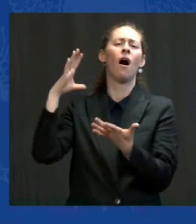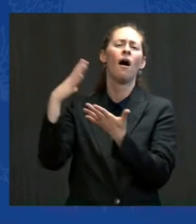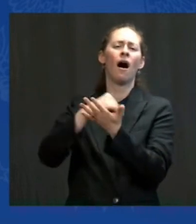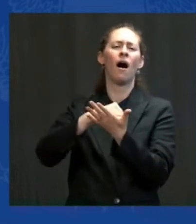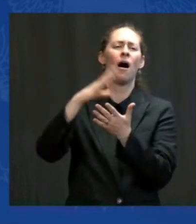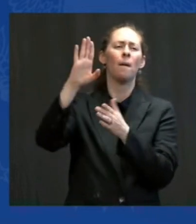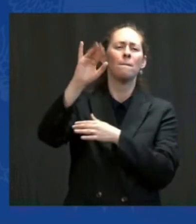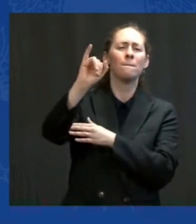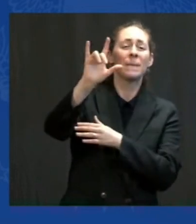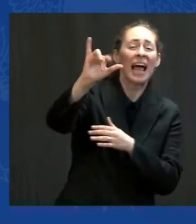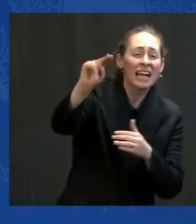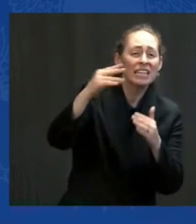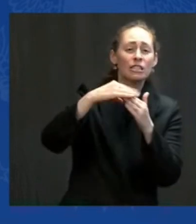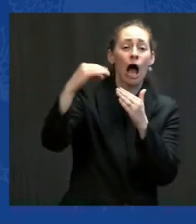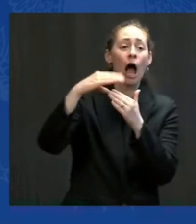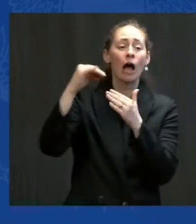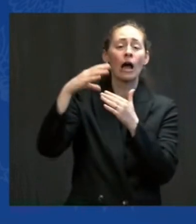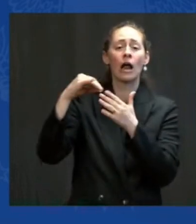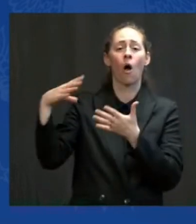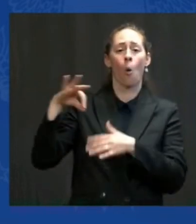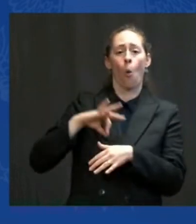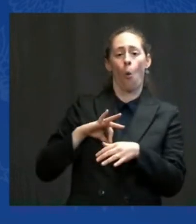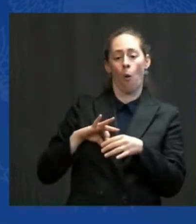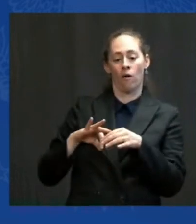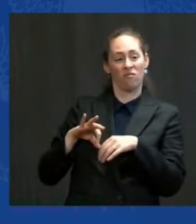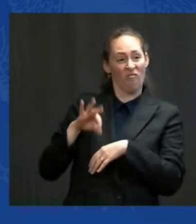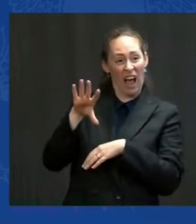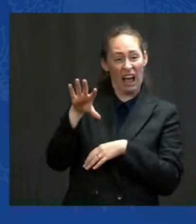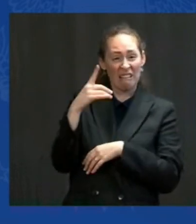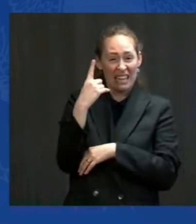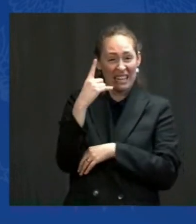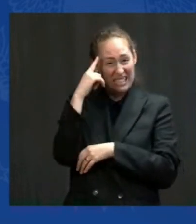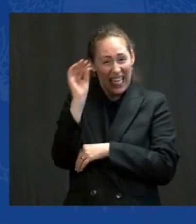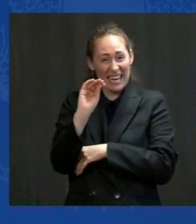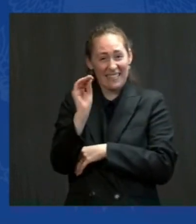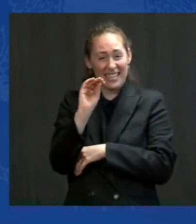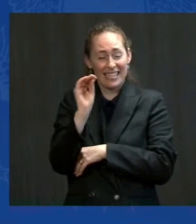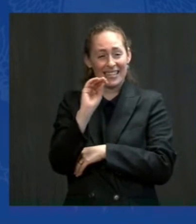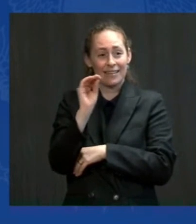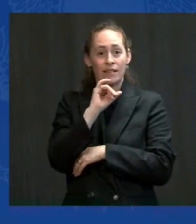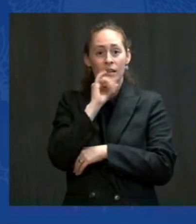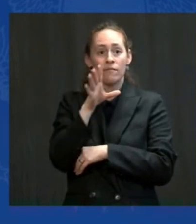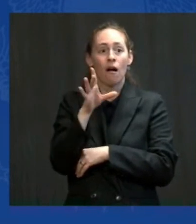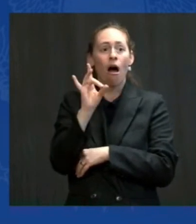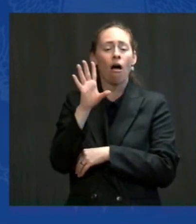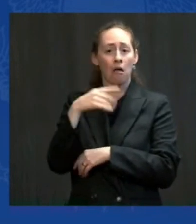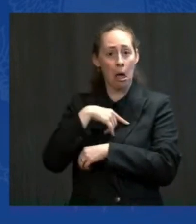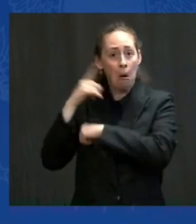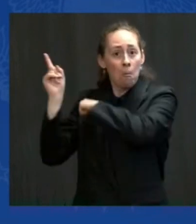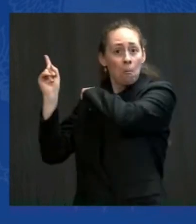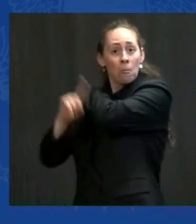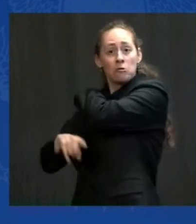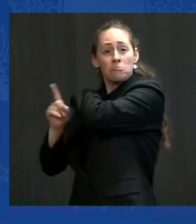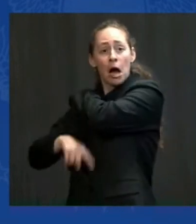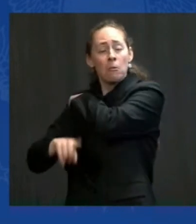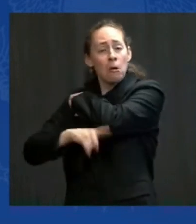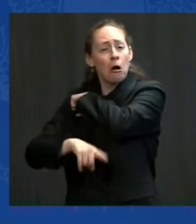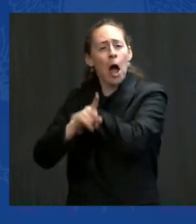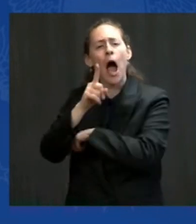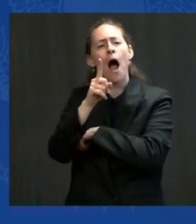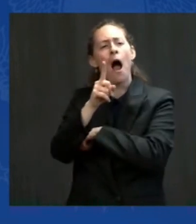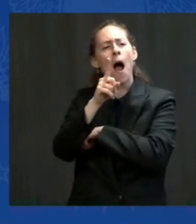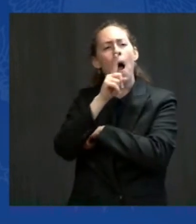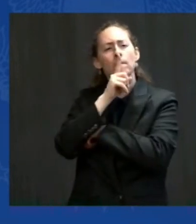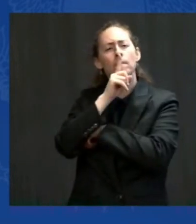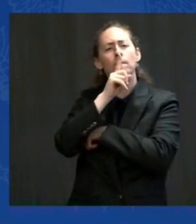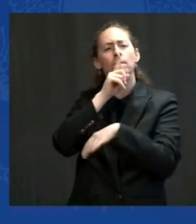taxes, not one single cent. Well, I don't want to punish anybody, but everybody, and I hope someday my